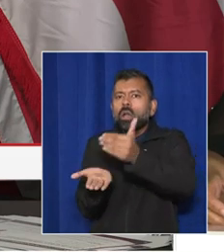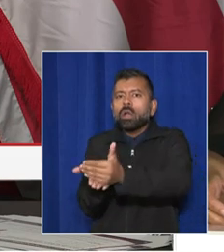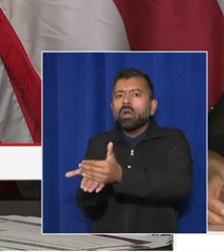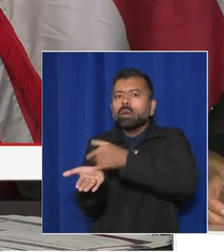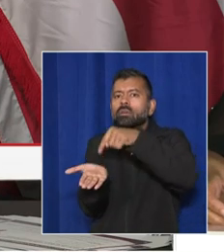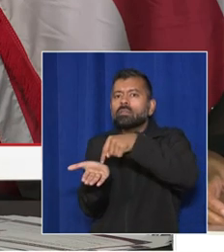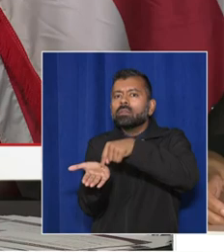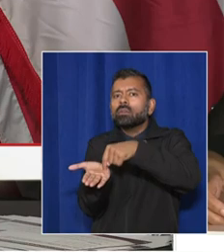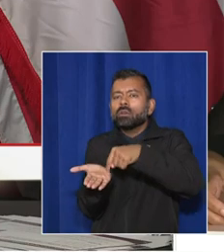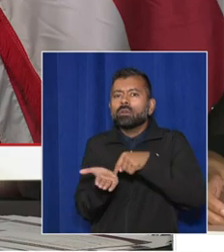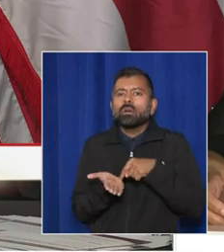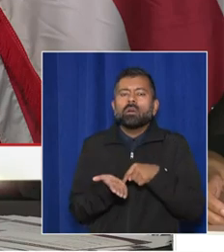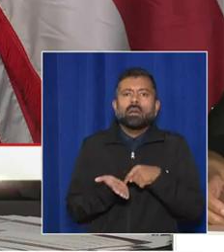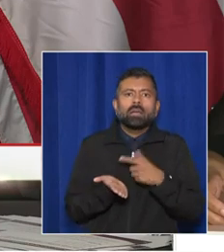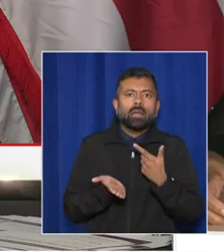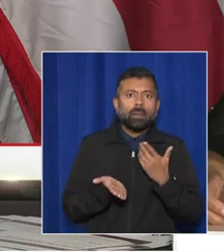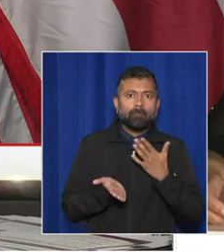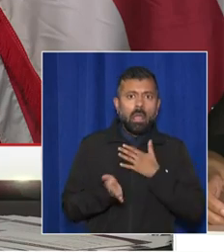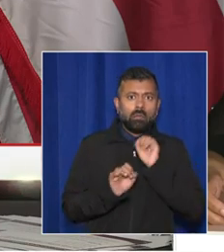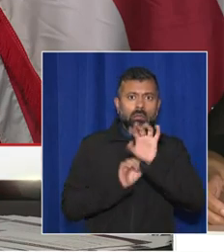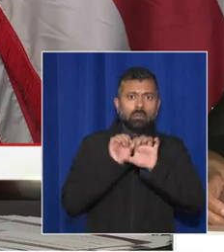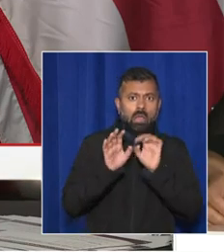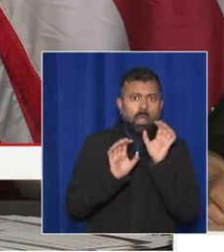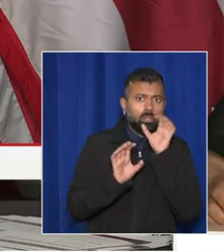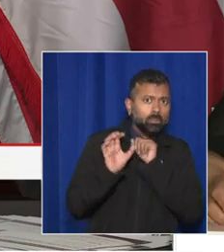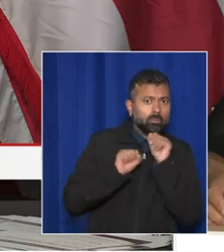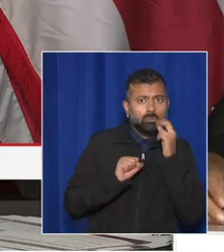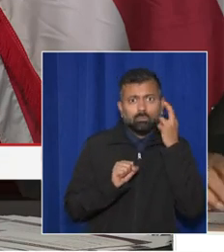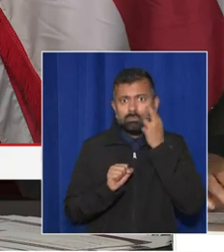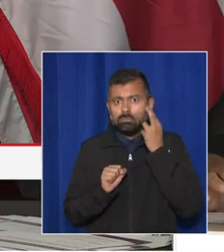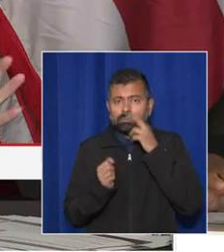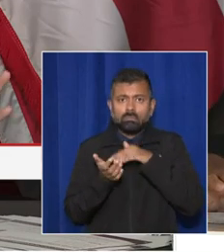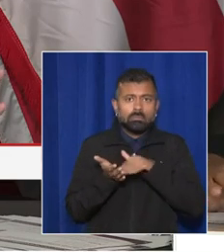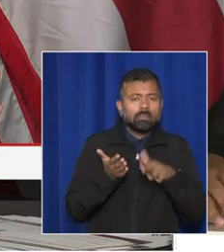own, that you could apply and receive unemployment insurance